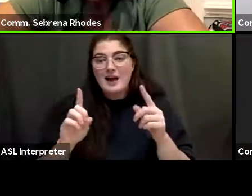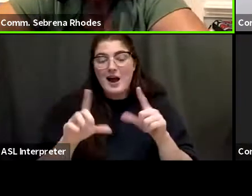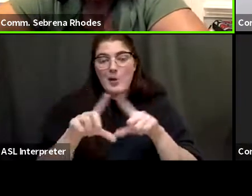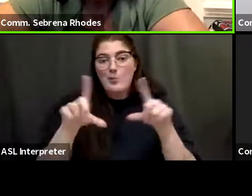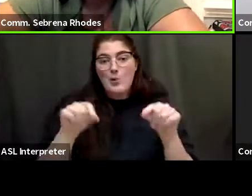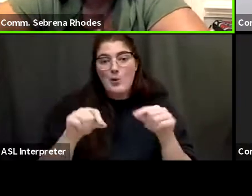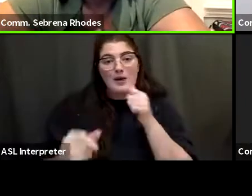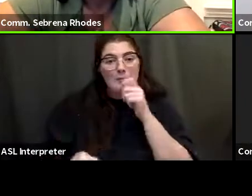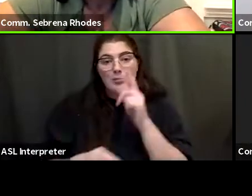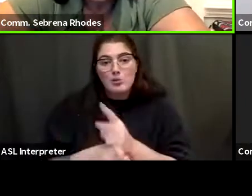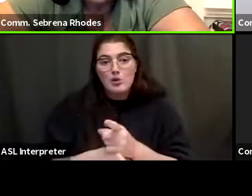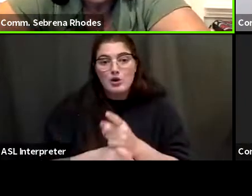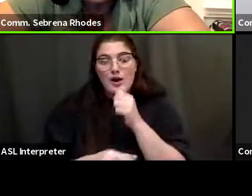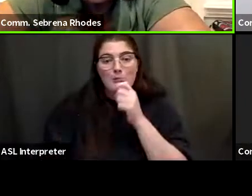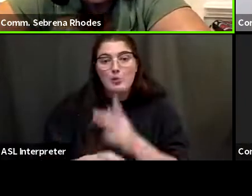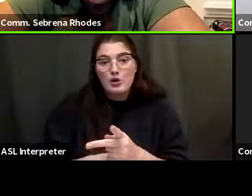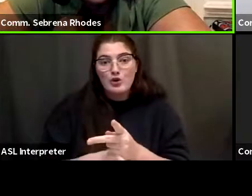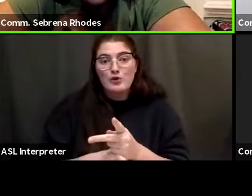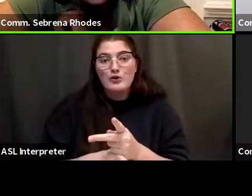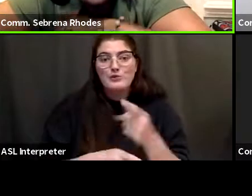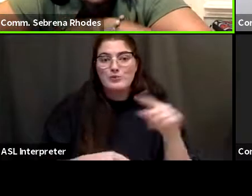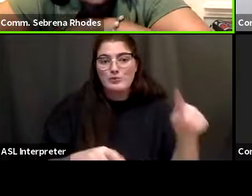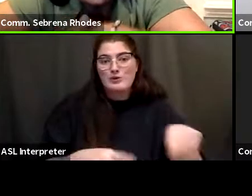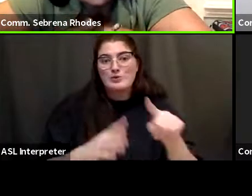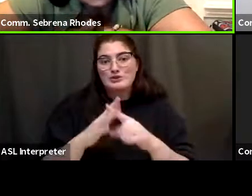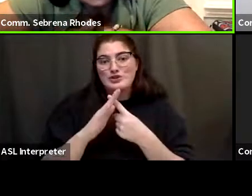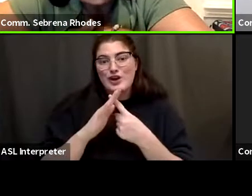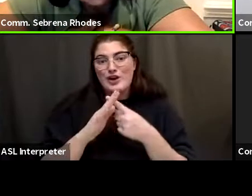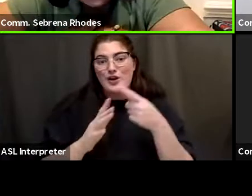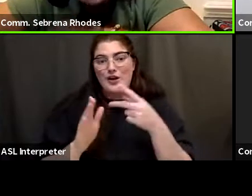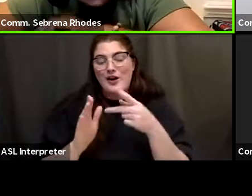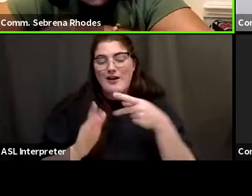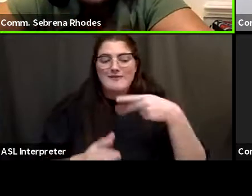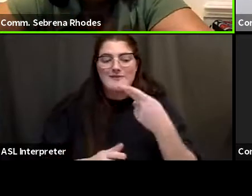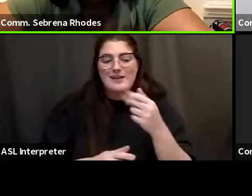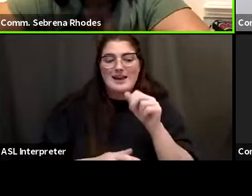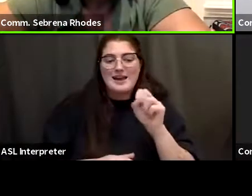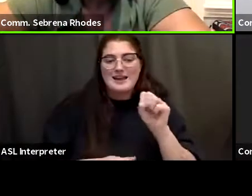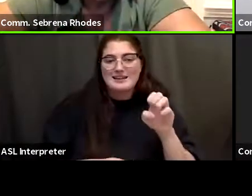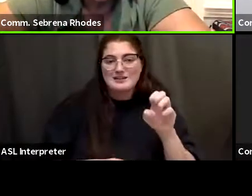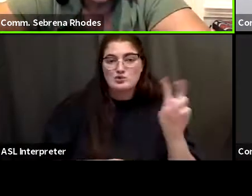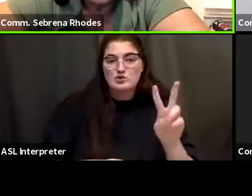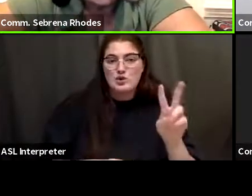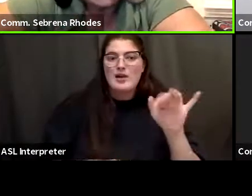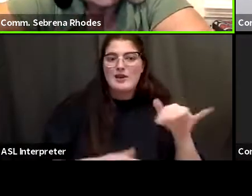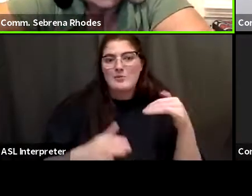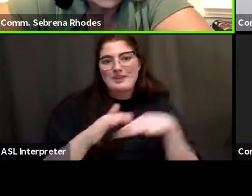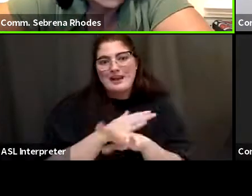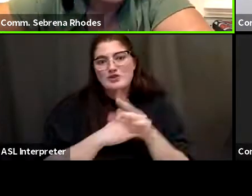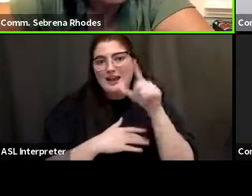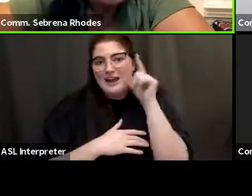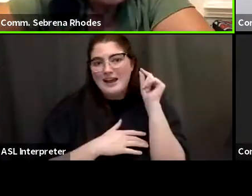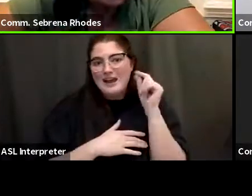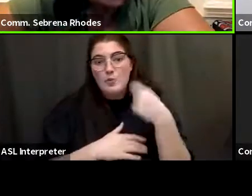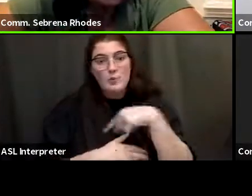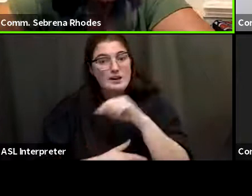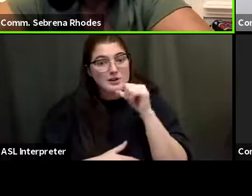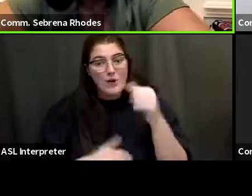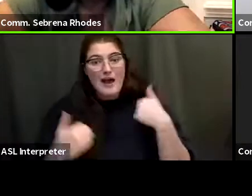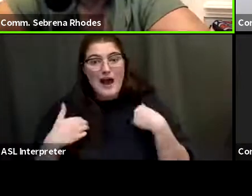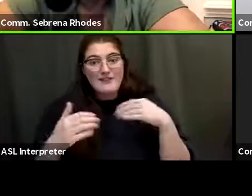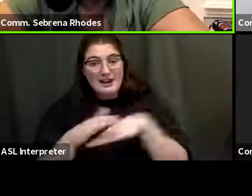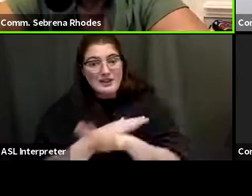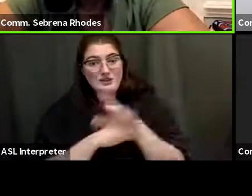phase 2. Phase 2 will be the entrance at Gallaudet. We don't have an entrance at Gallaudet right